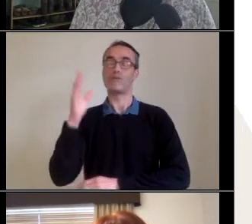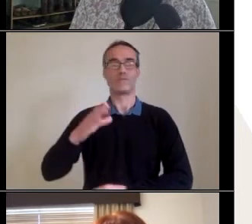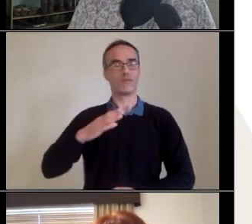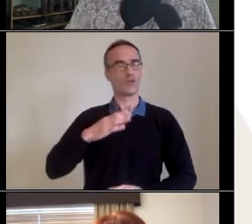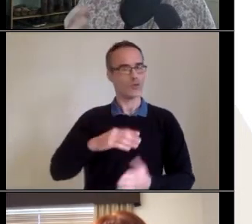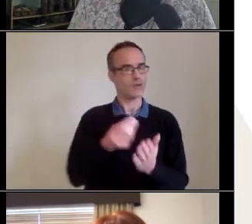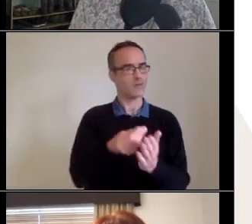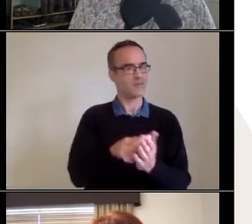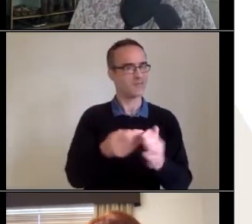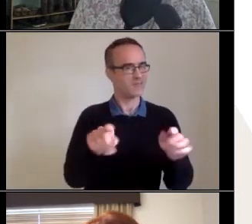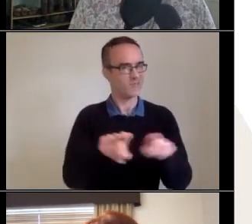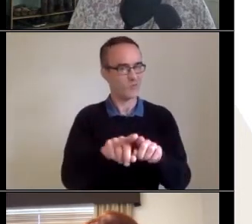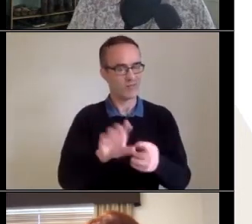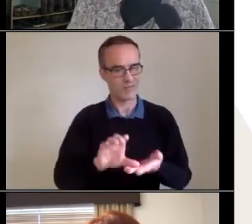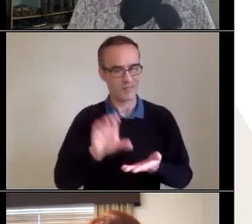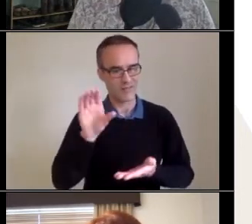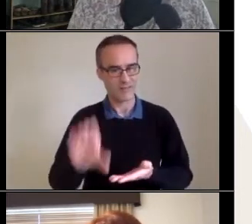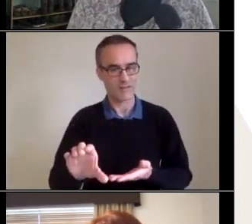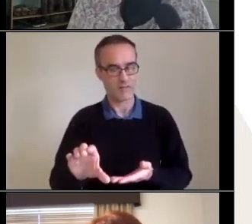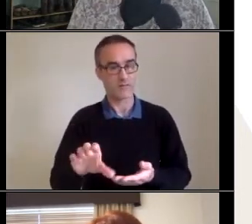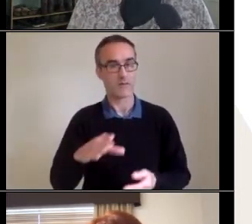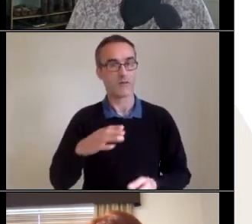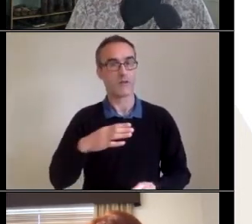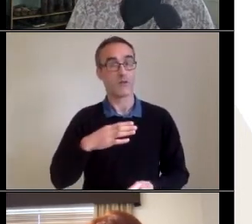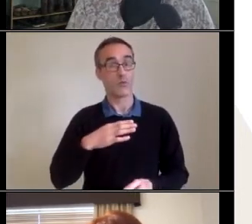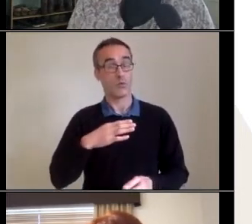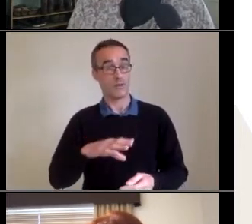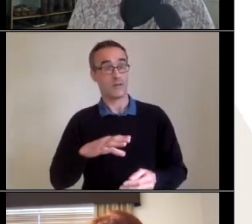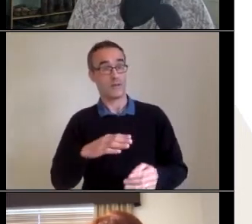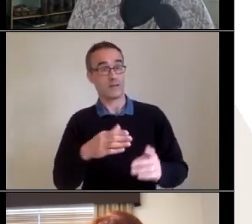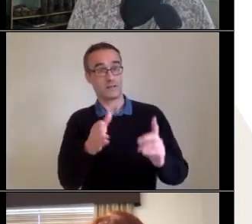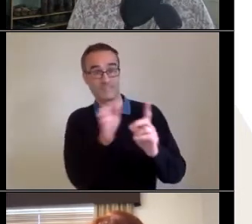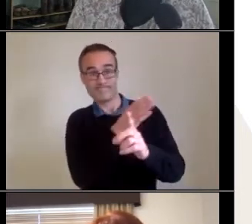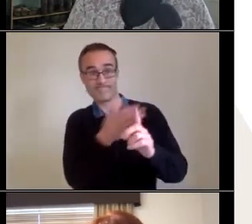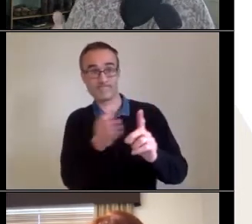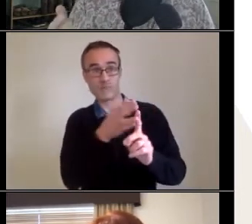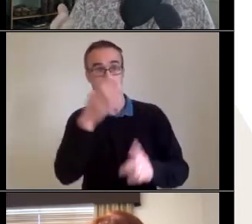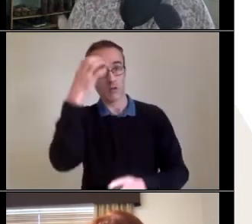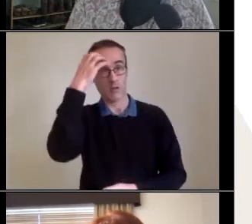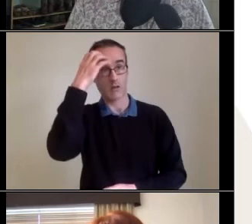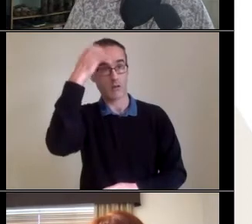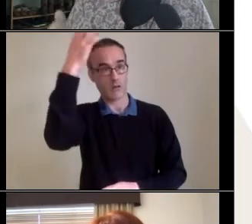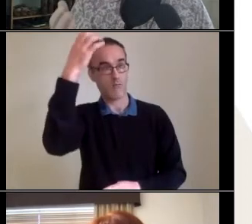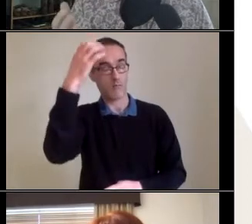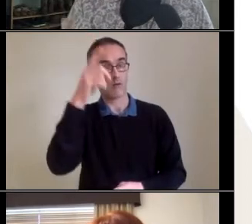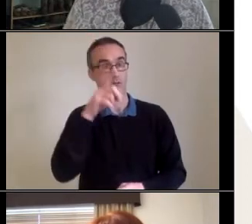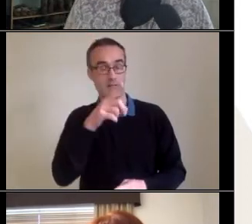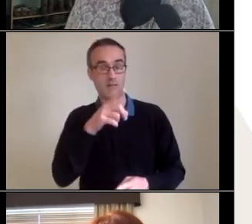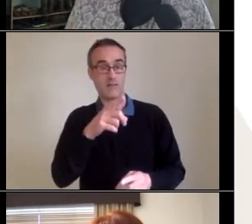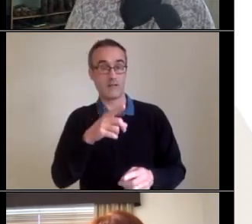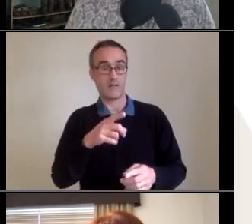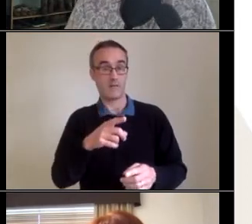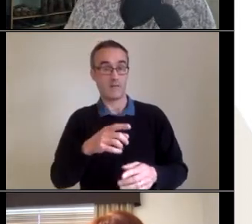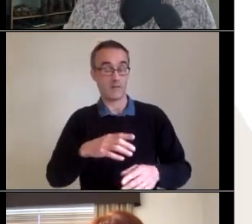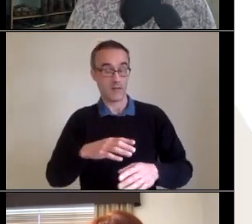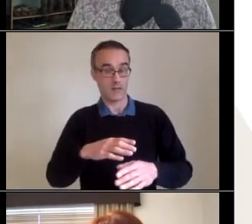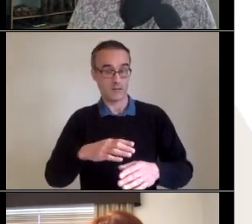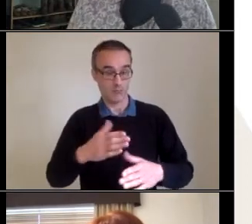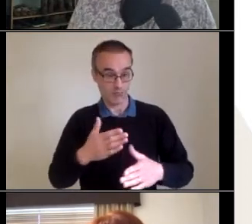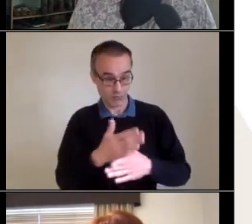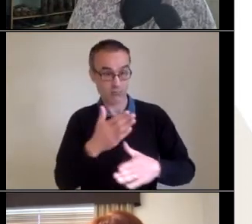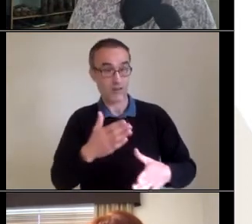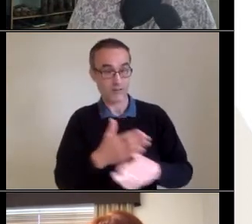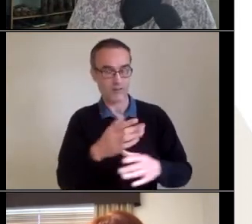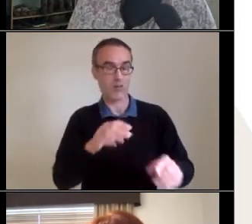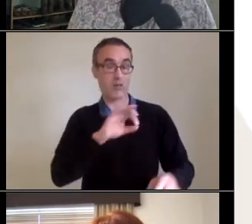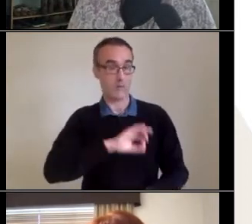that there are practical, and the evidence is out there, this is not controversial, there are practical benefits to having